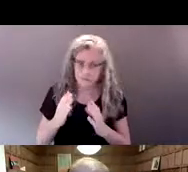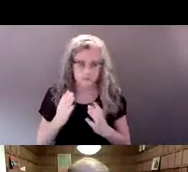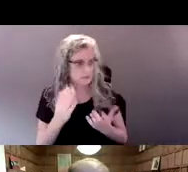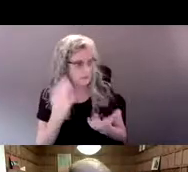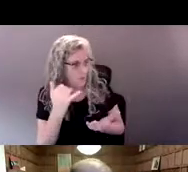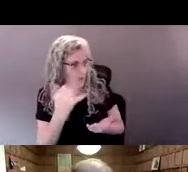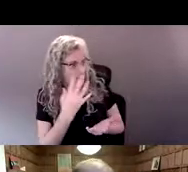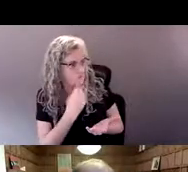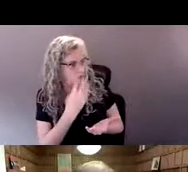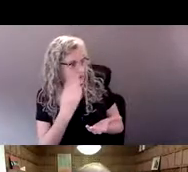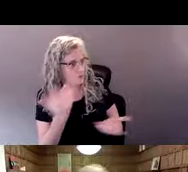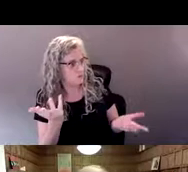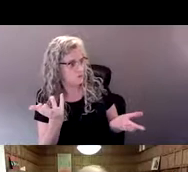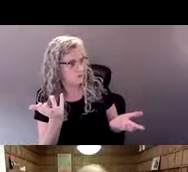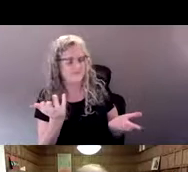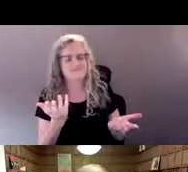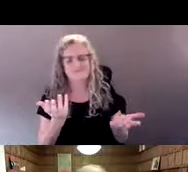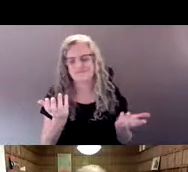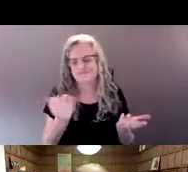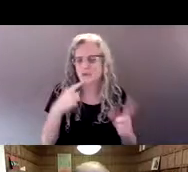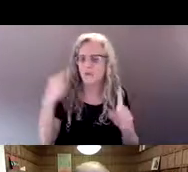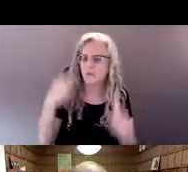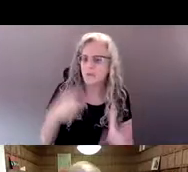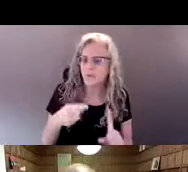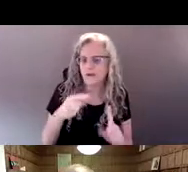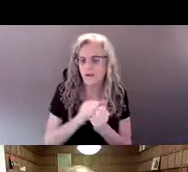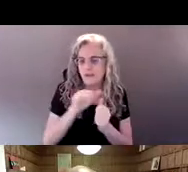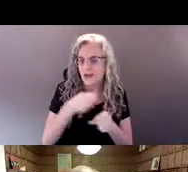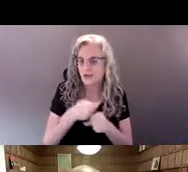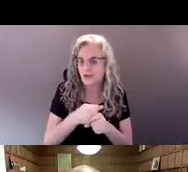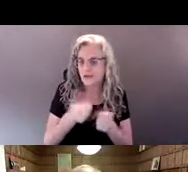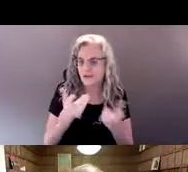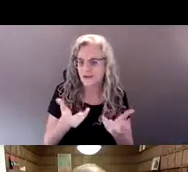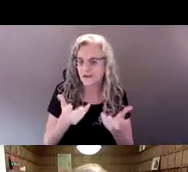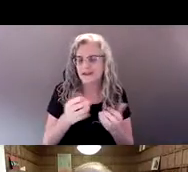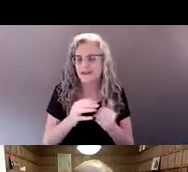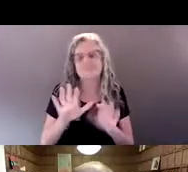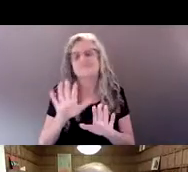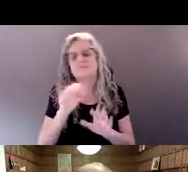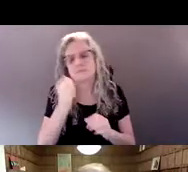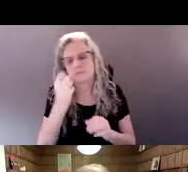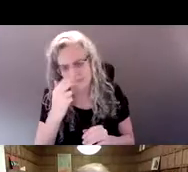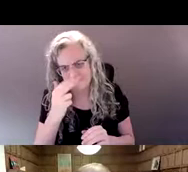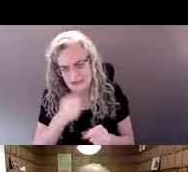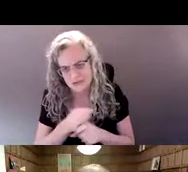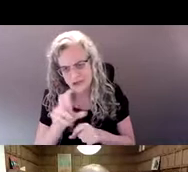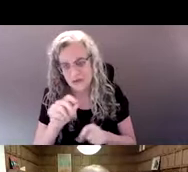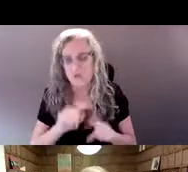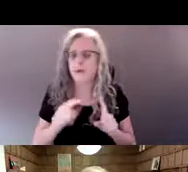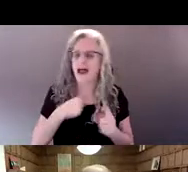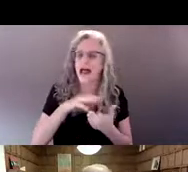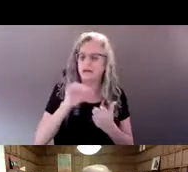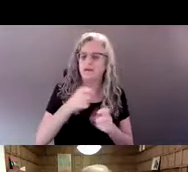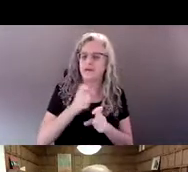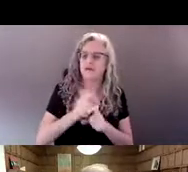asks the other. So her point in telling this joke, and it's, I don't know if it's really funny, but I first heard this joke as an undergraduate. It tells you